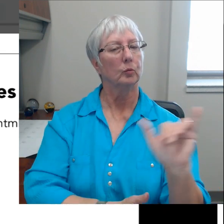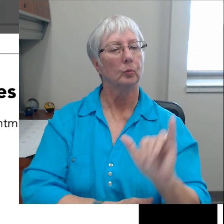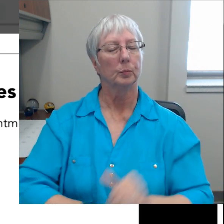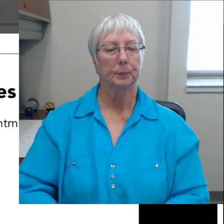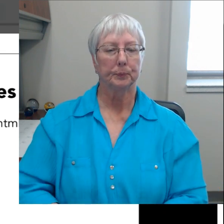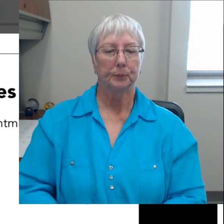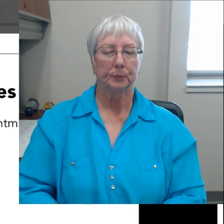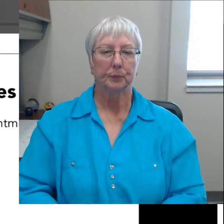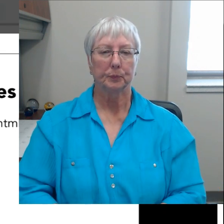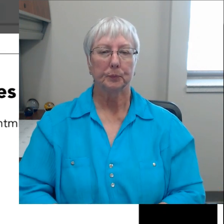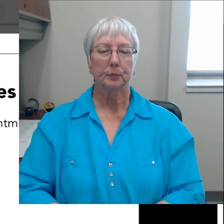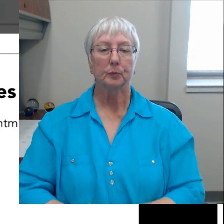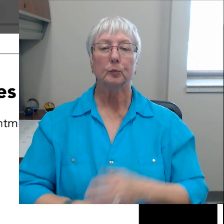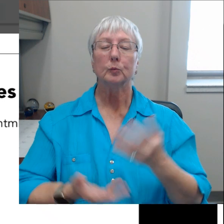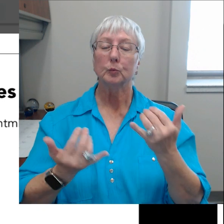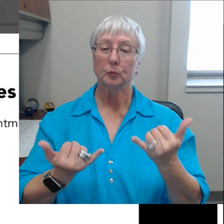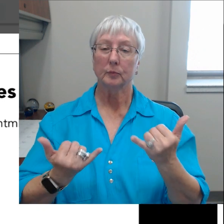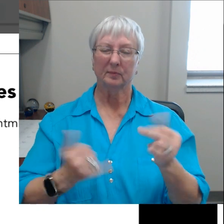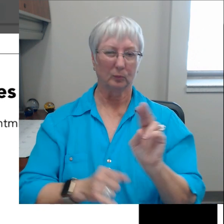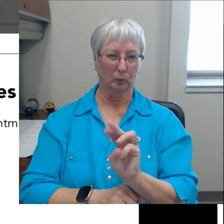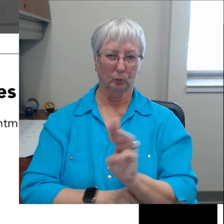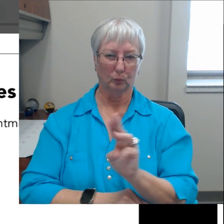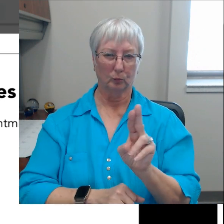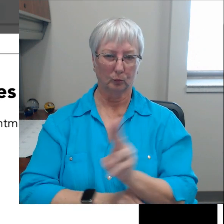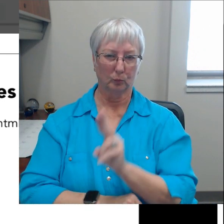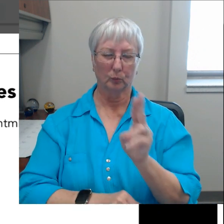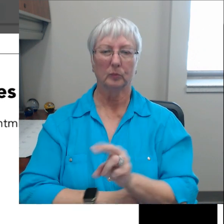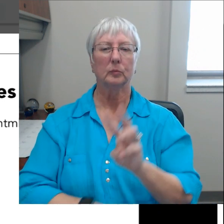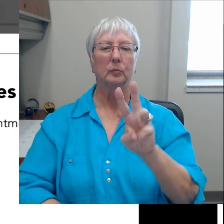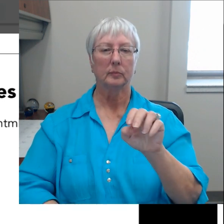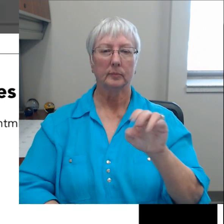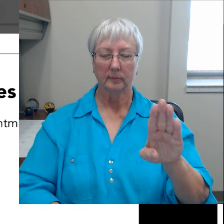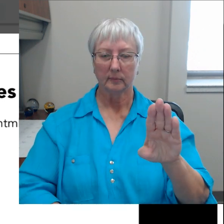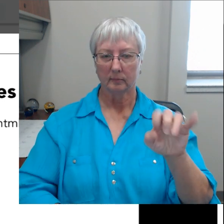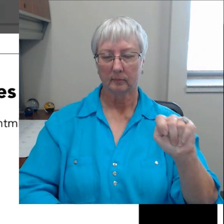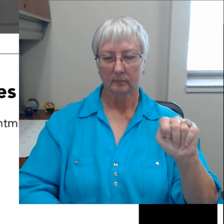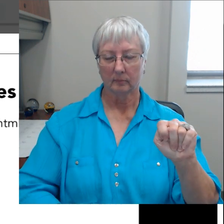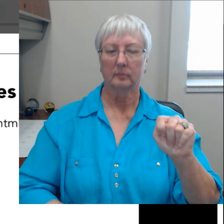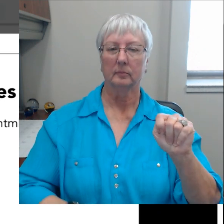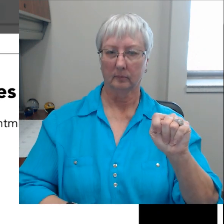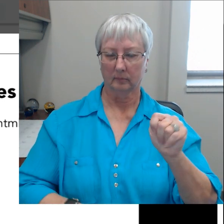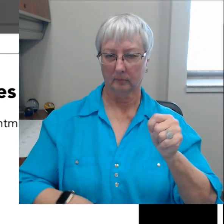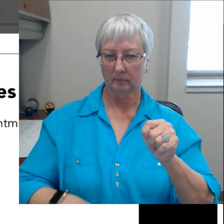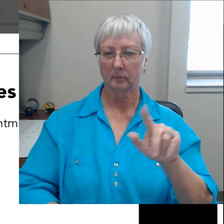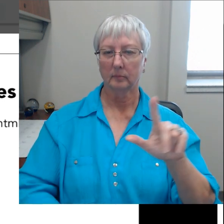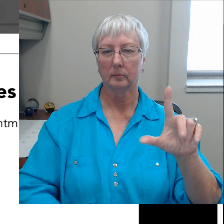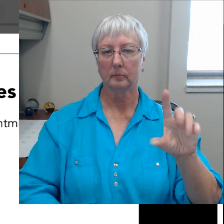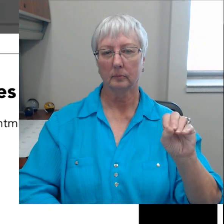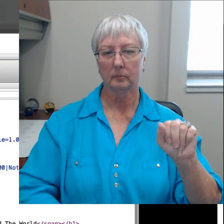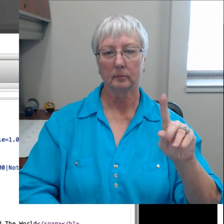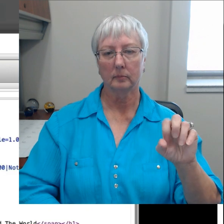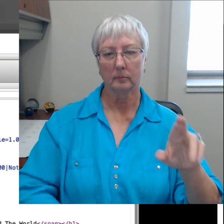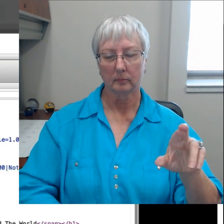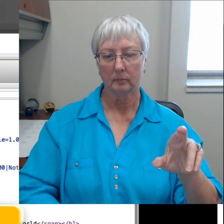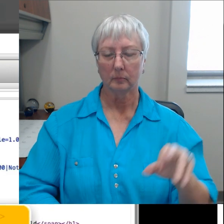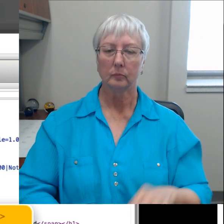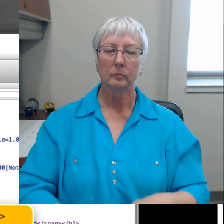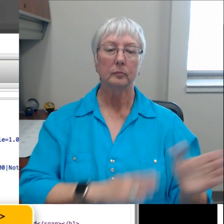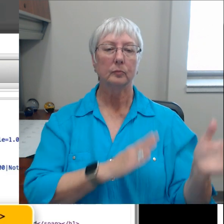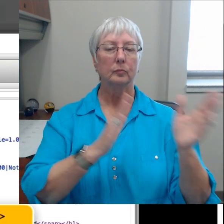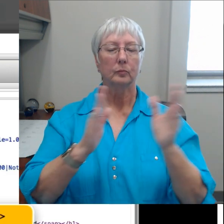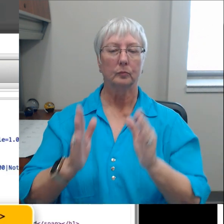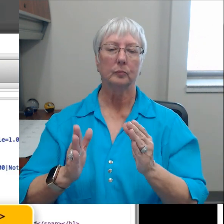Web Font Loader to our example page to get a feel for how it works. We'll head over to Coda and look at our source code. The first thing we need